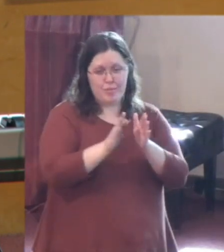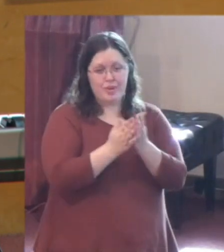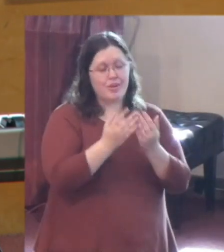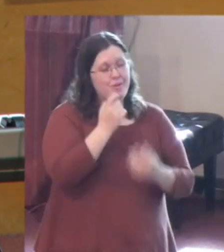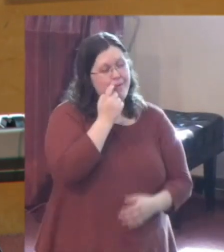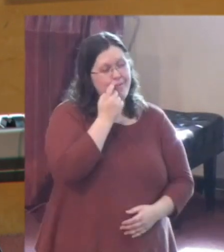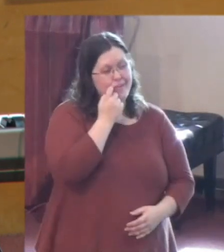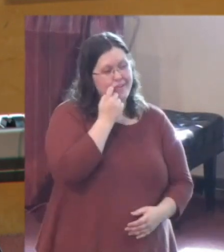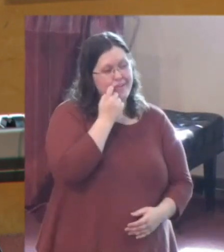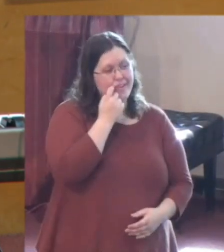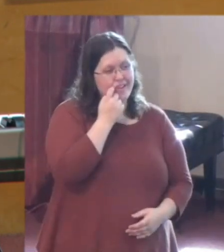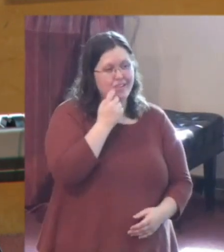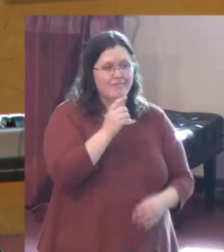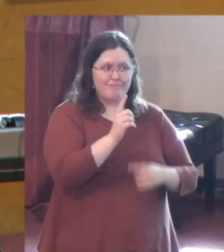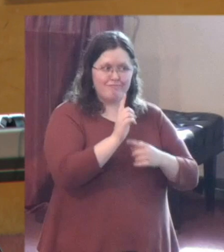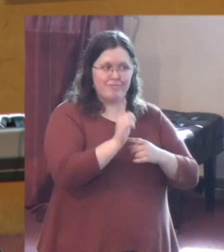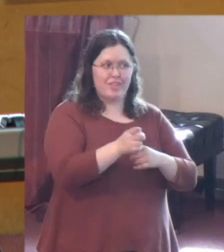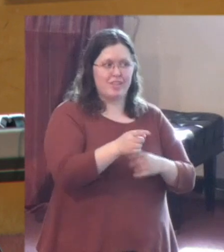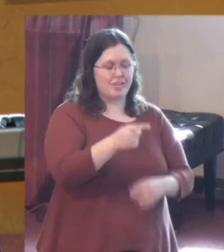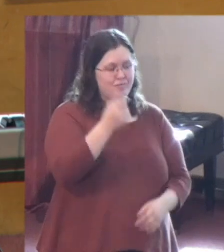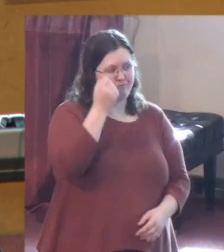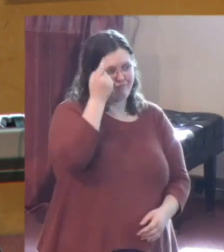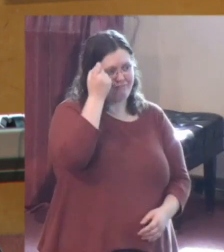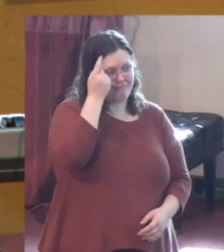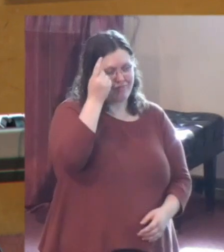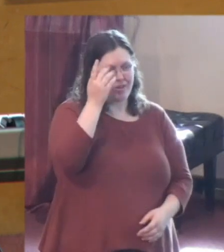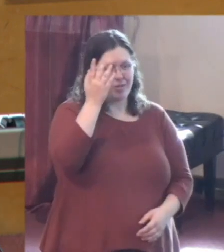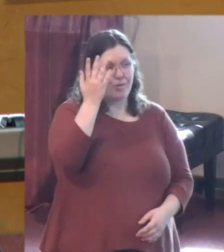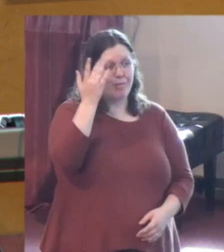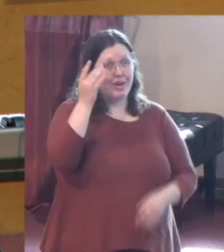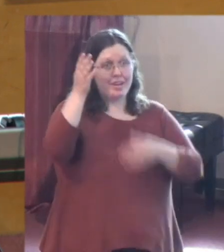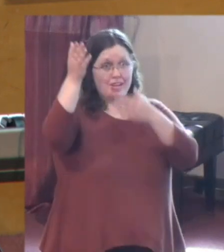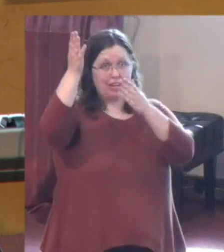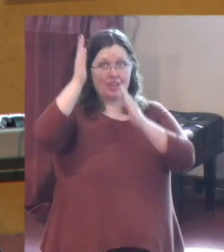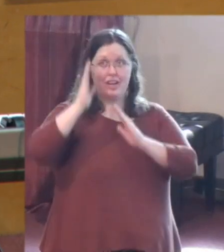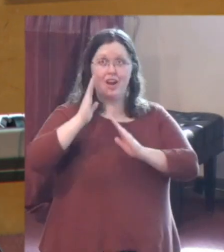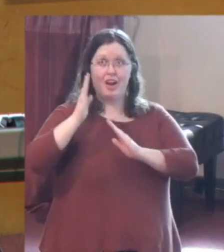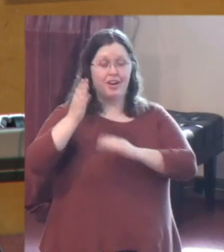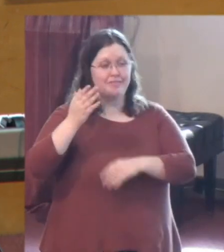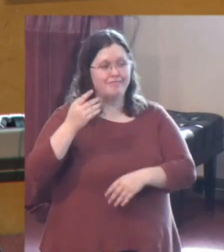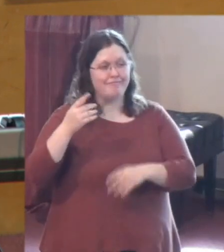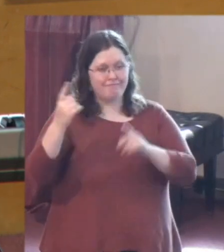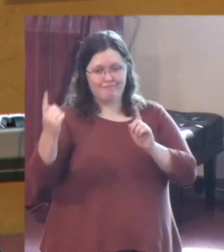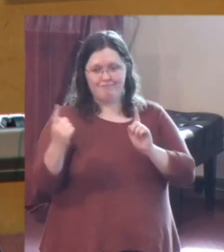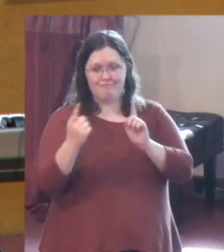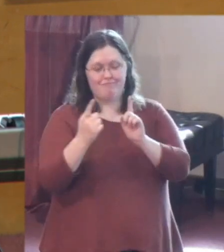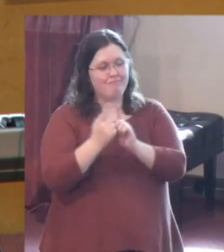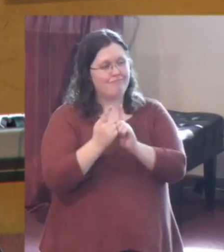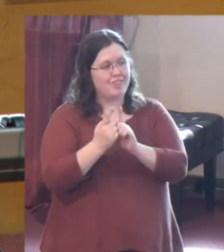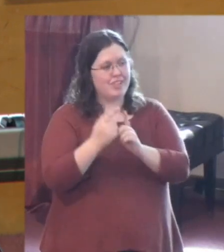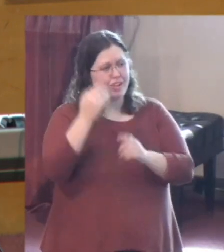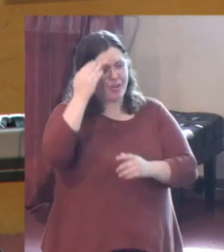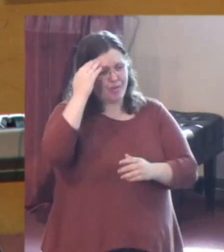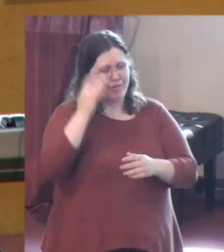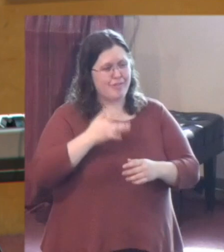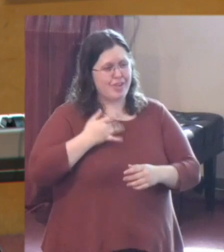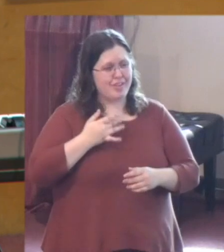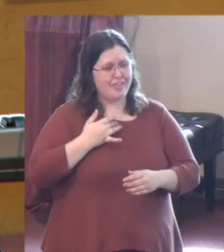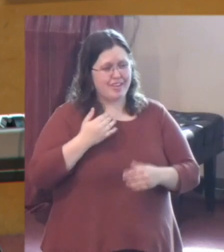in an instant you will tell why God brought this woman into my life to know what it feels like to have a